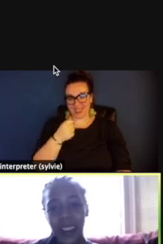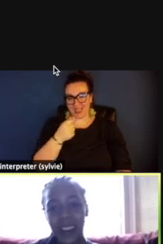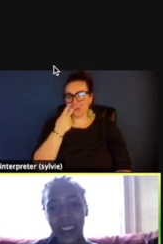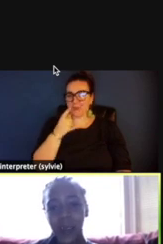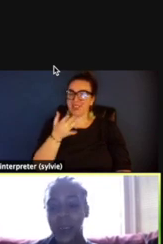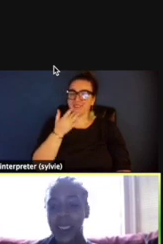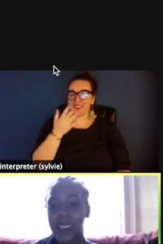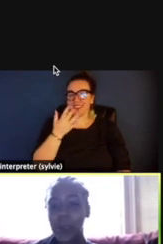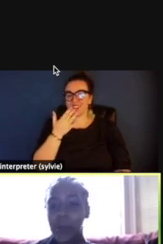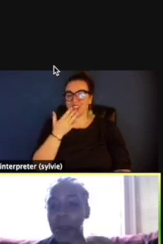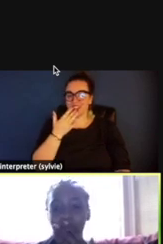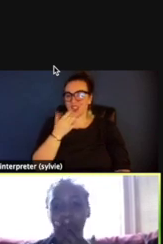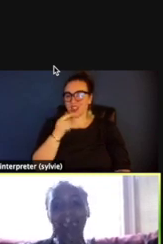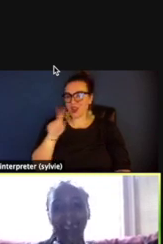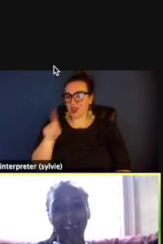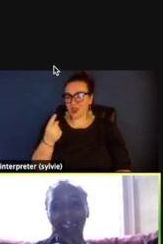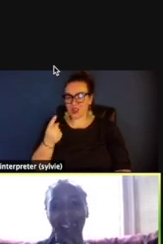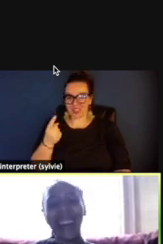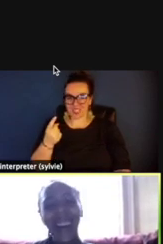one that did not want to